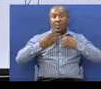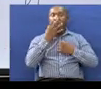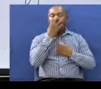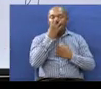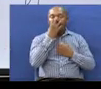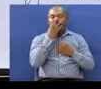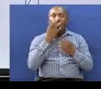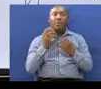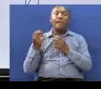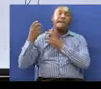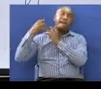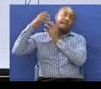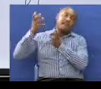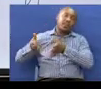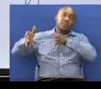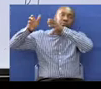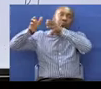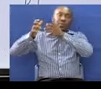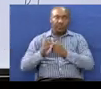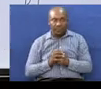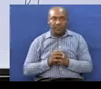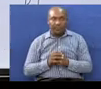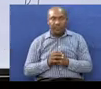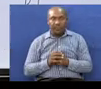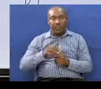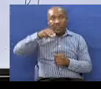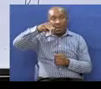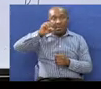by mountain climbers.